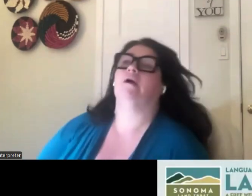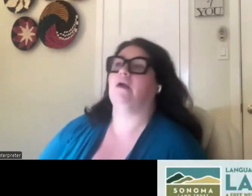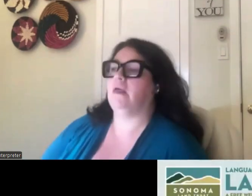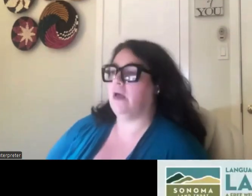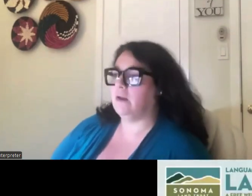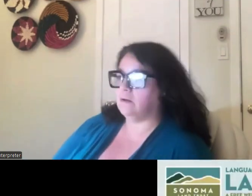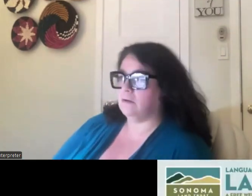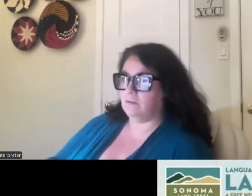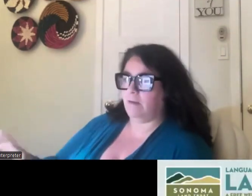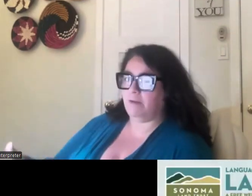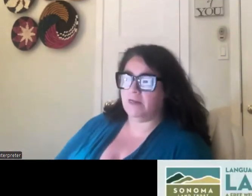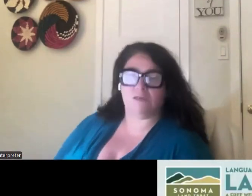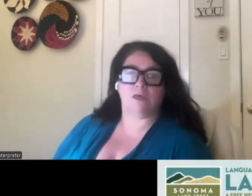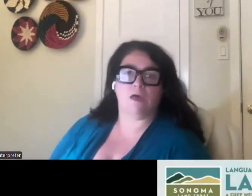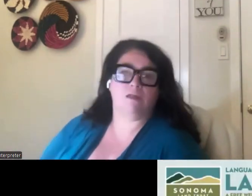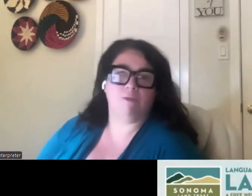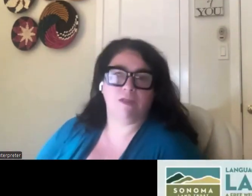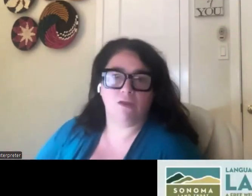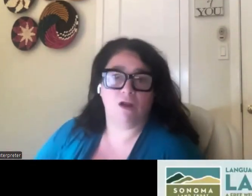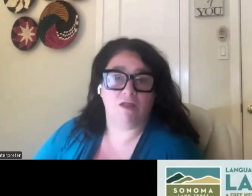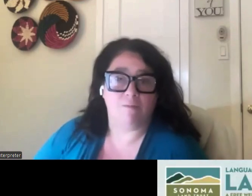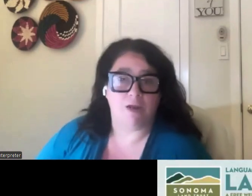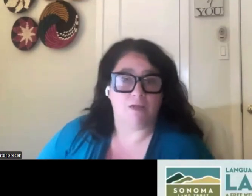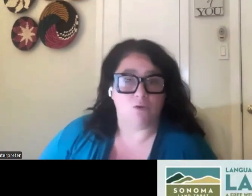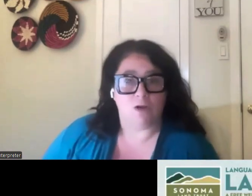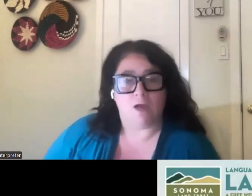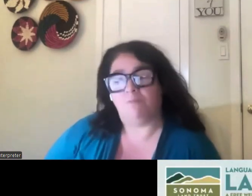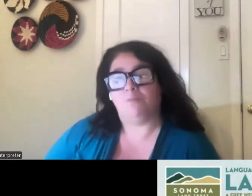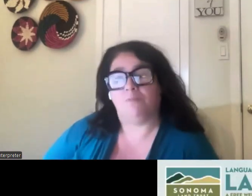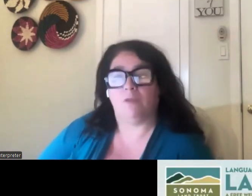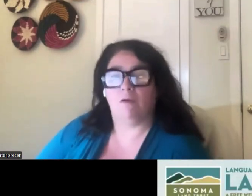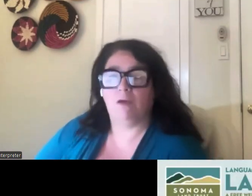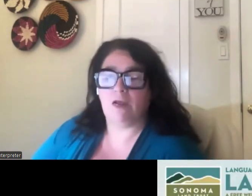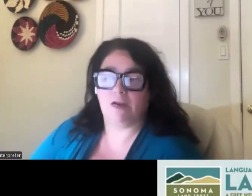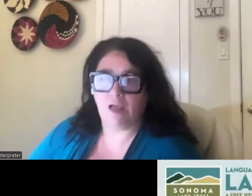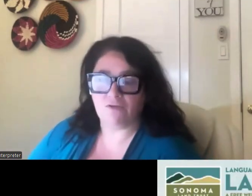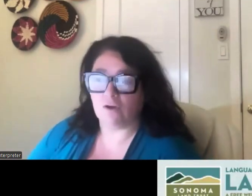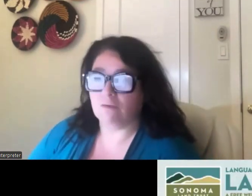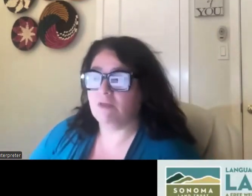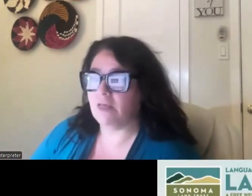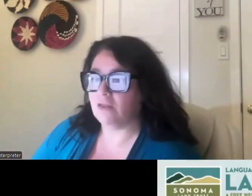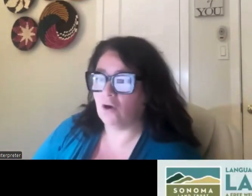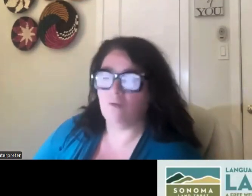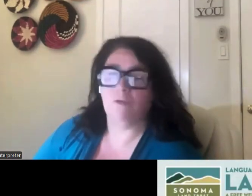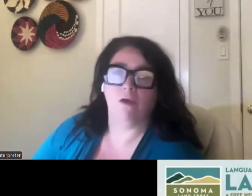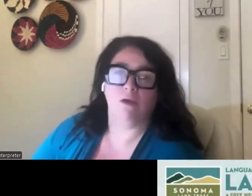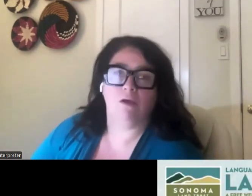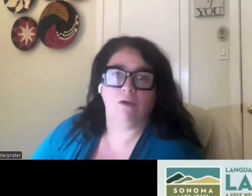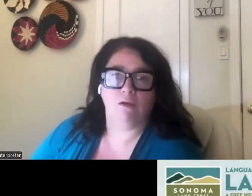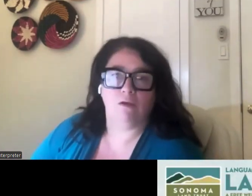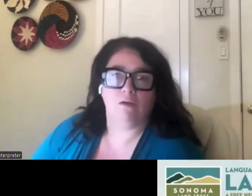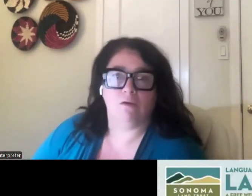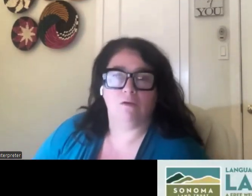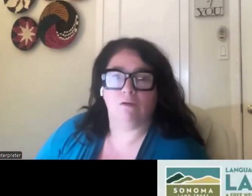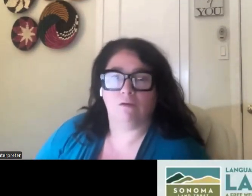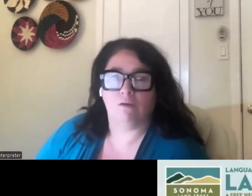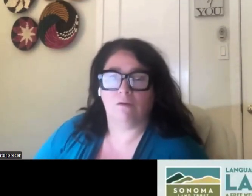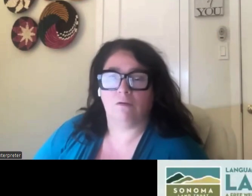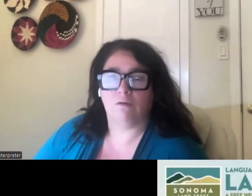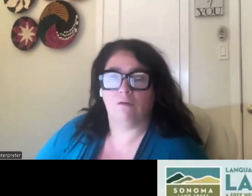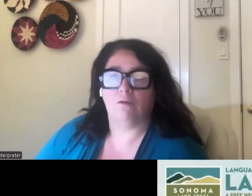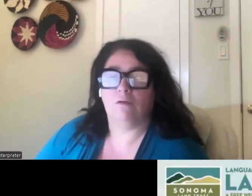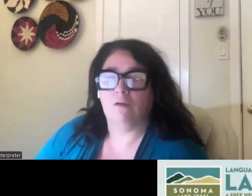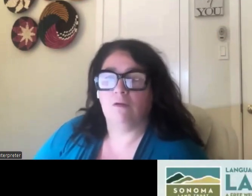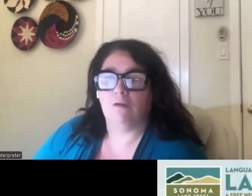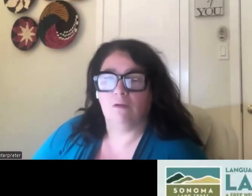on the temperature and the amount of water you use for irrigation to achieve certain outcomes. So It's not a tipping point in and of itself. There's always some amount